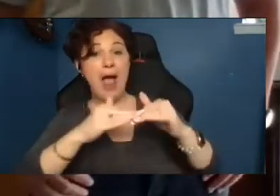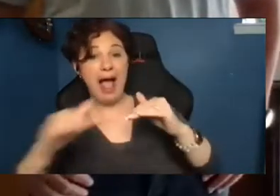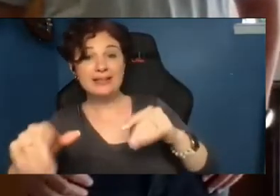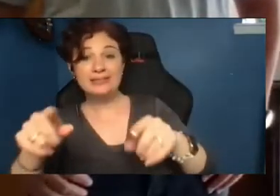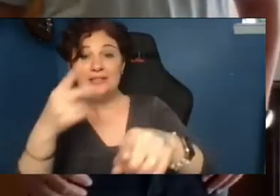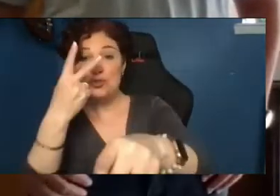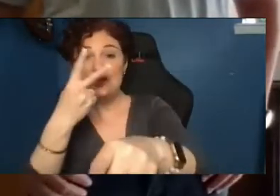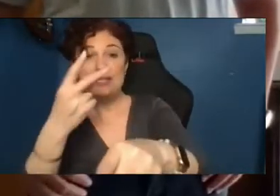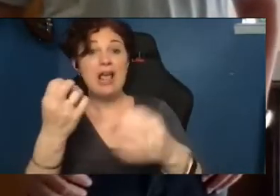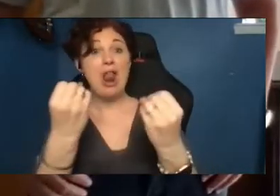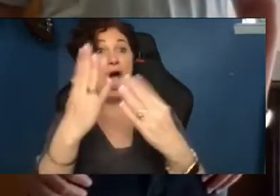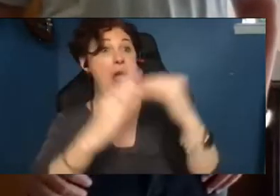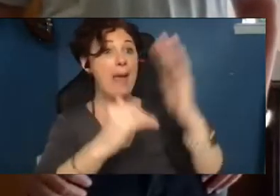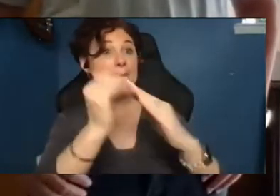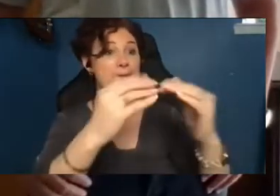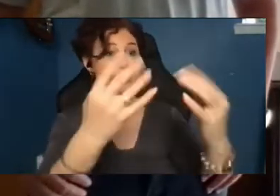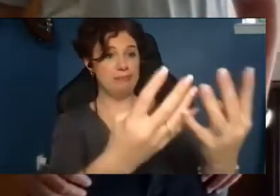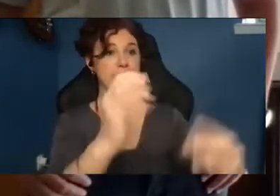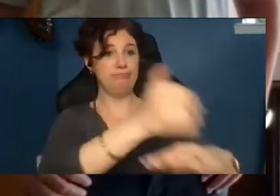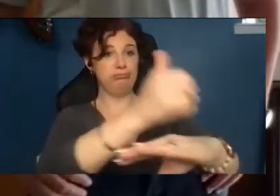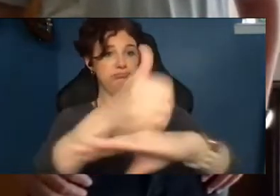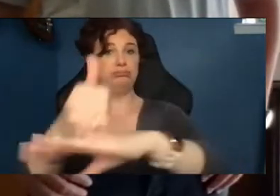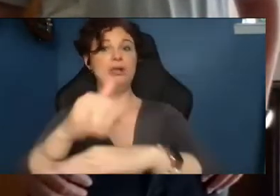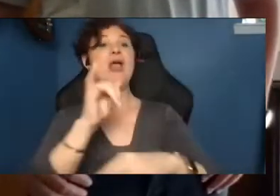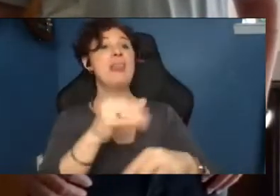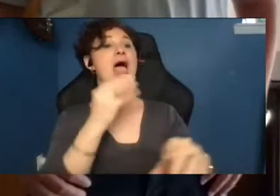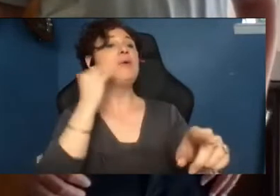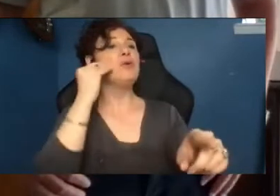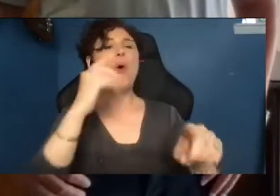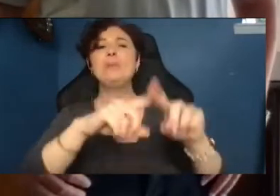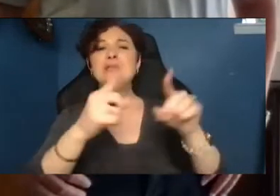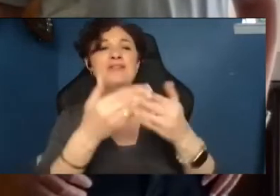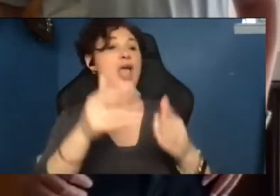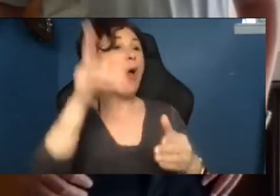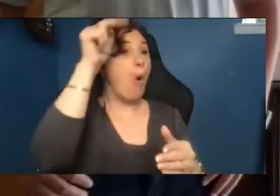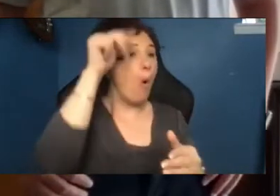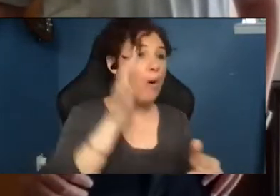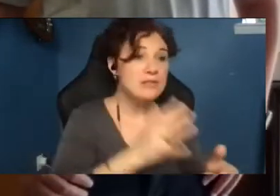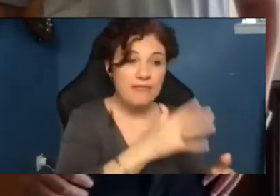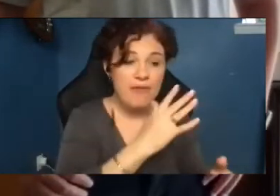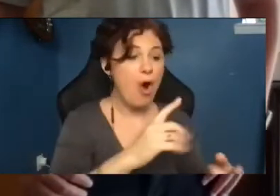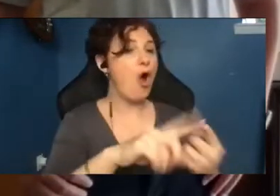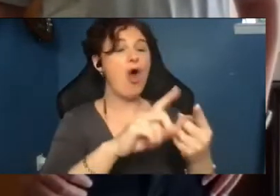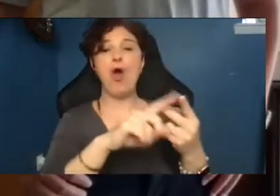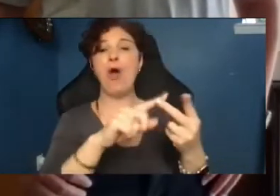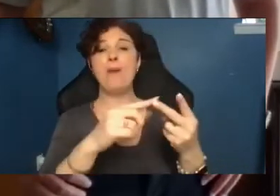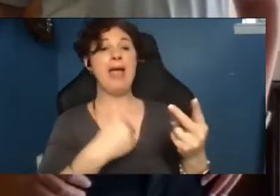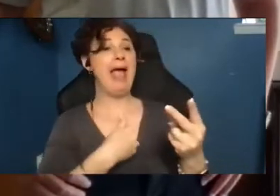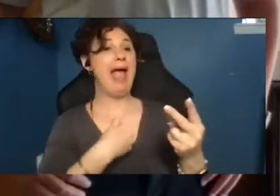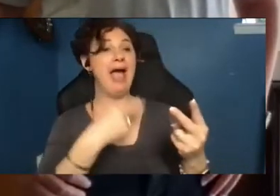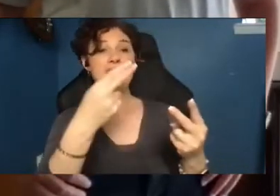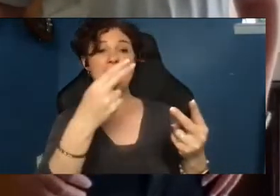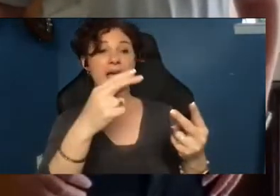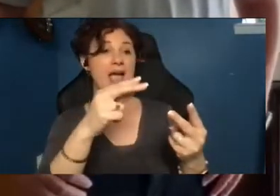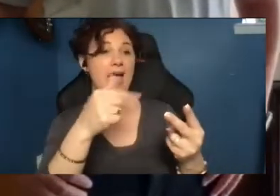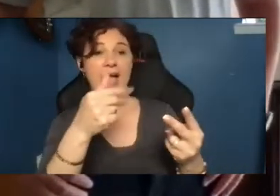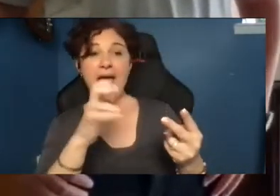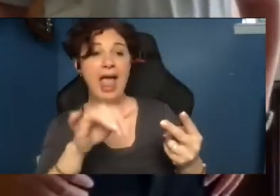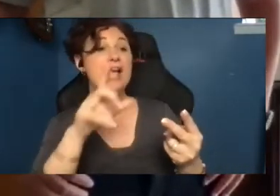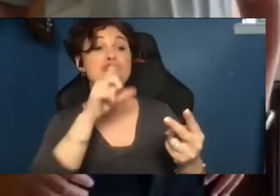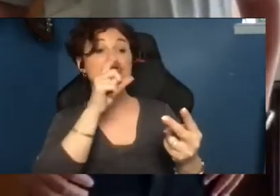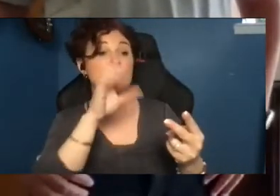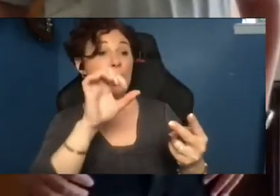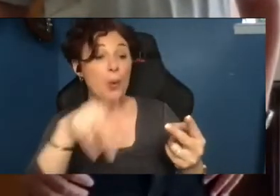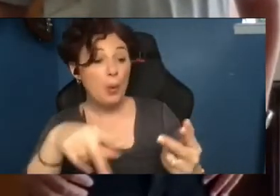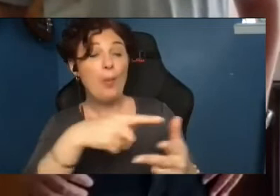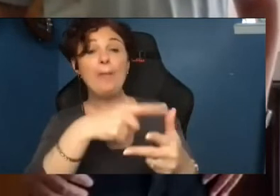us a lot of buildings. Those buildings would have been home to all sorts of things: horse barn, We had hay sheds, we have chicken coops. We